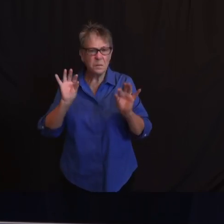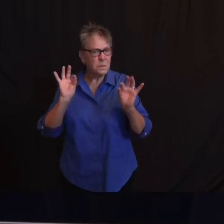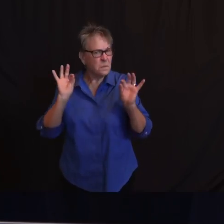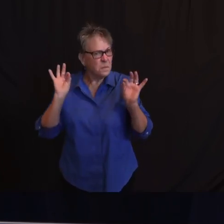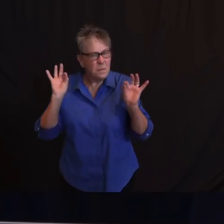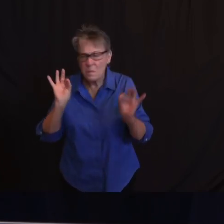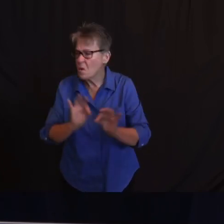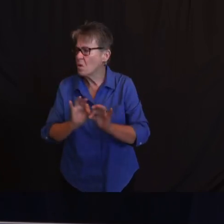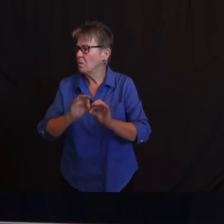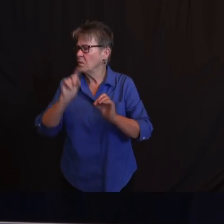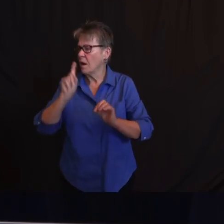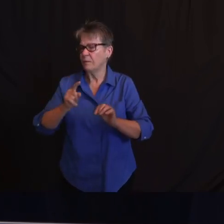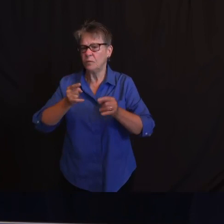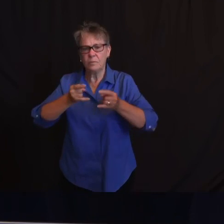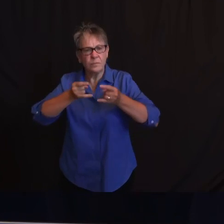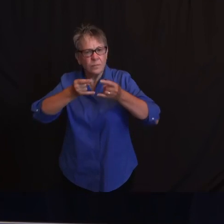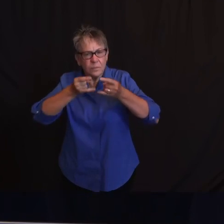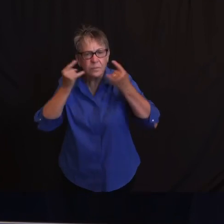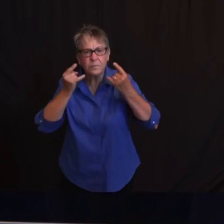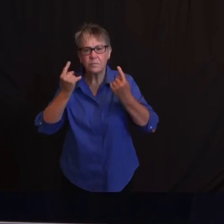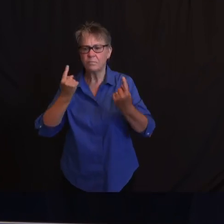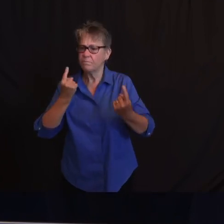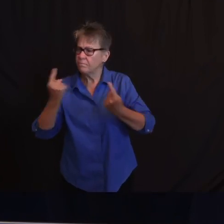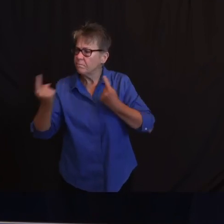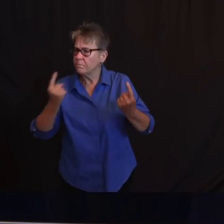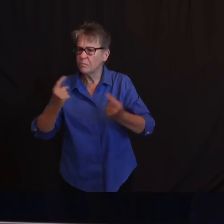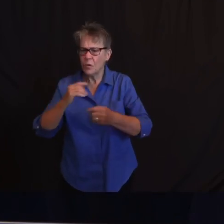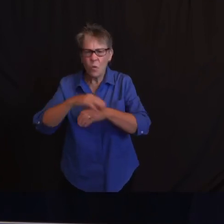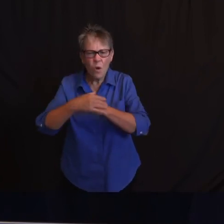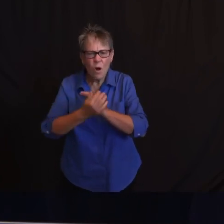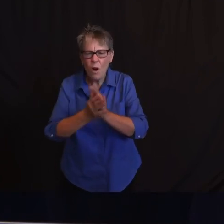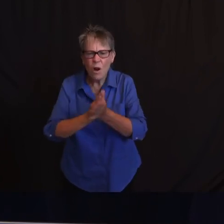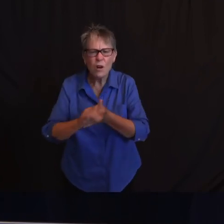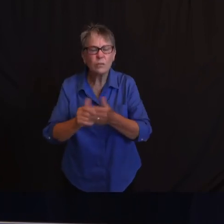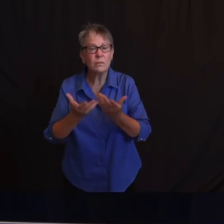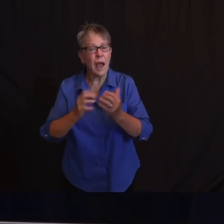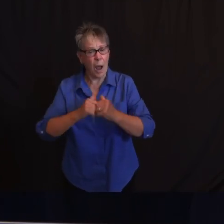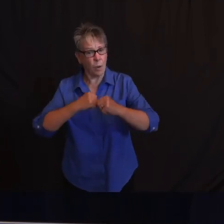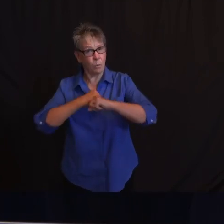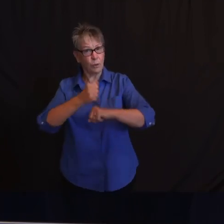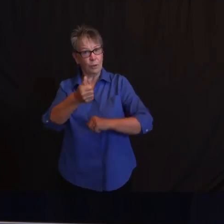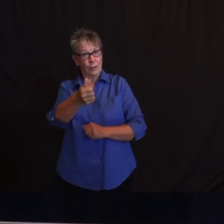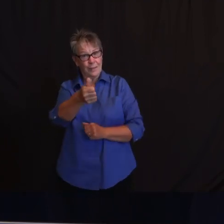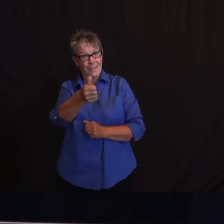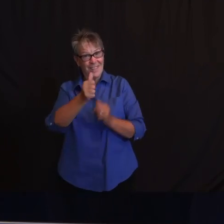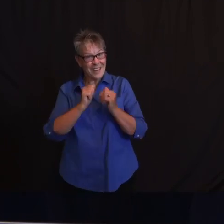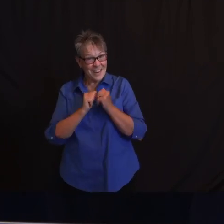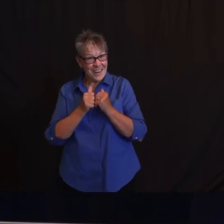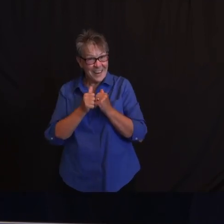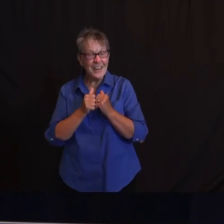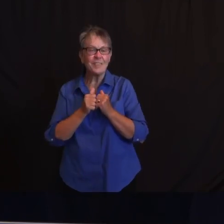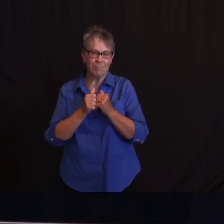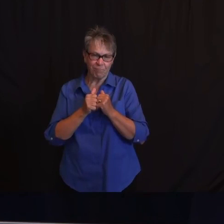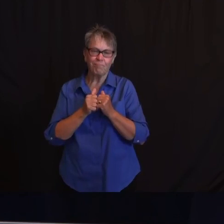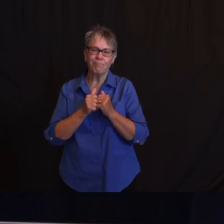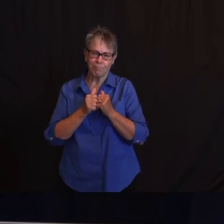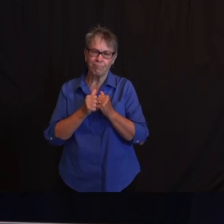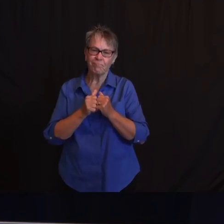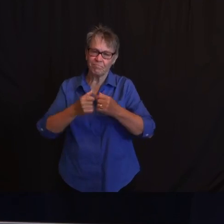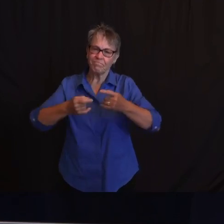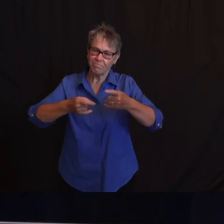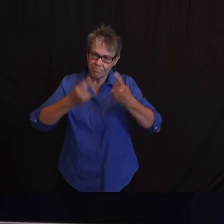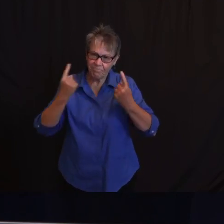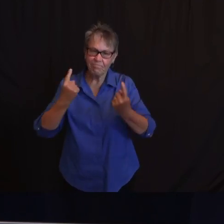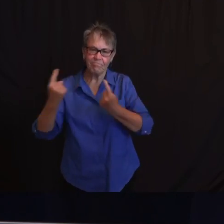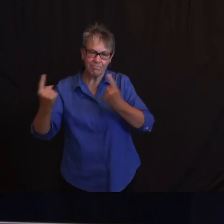to protect all of us. Social distancing, wearing a mask, washing your hands, getting tested, these are life-saving